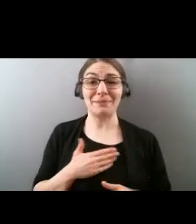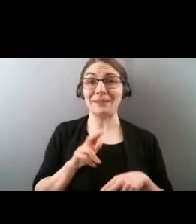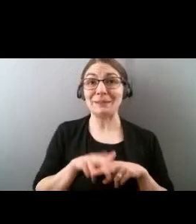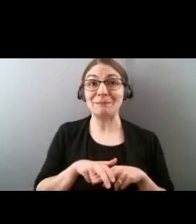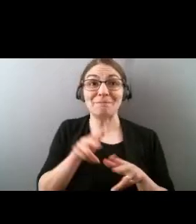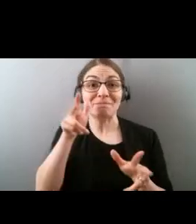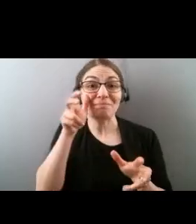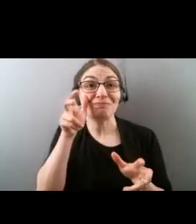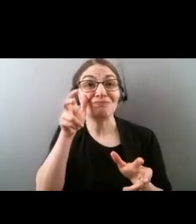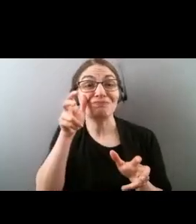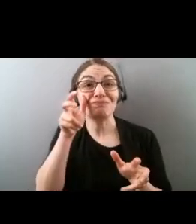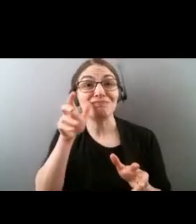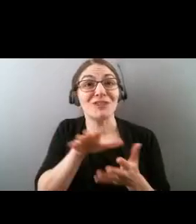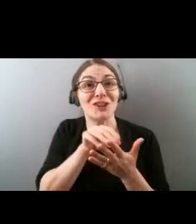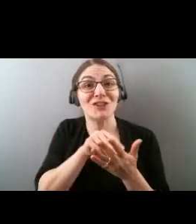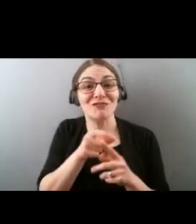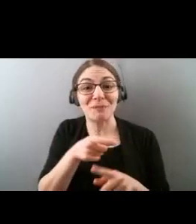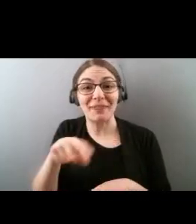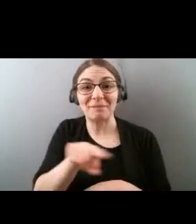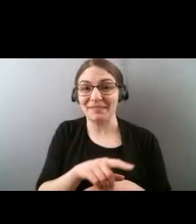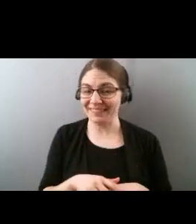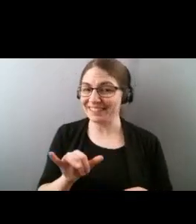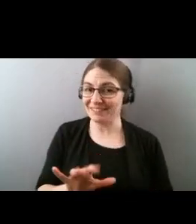That's perfectly fine.